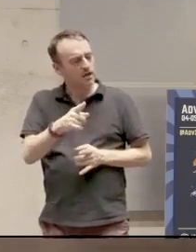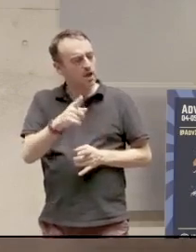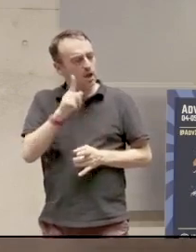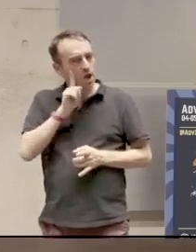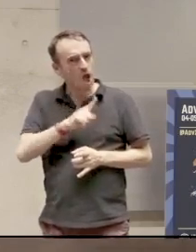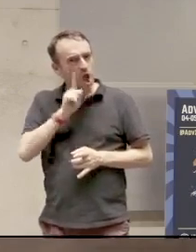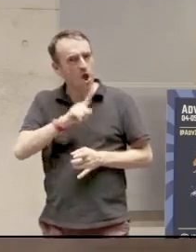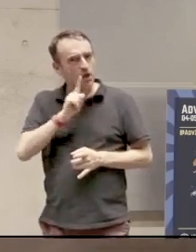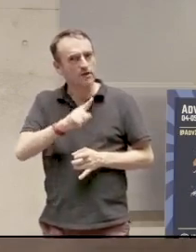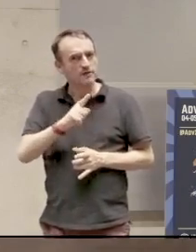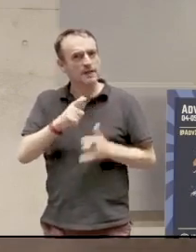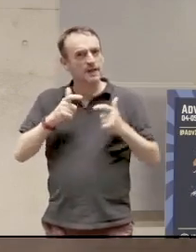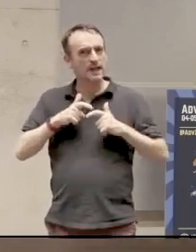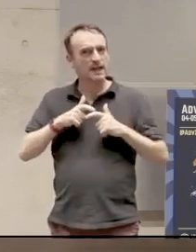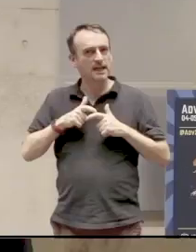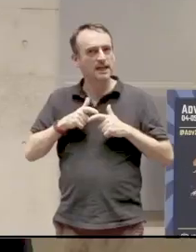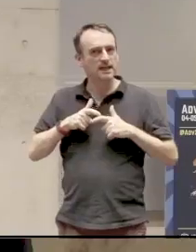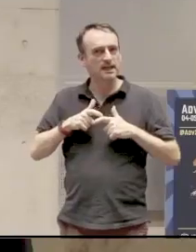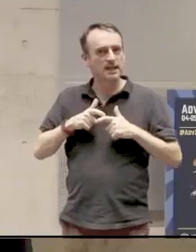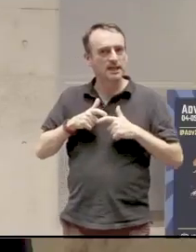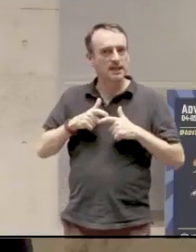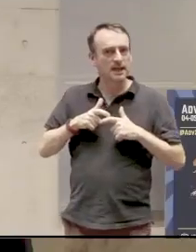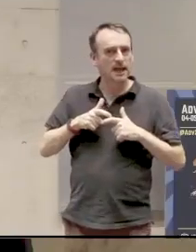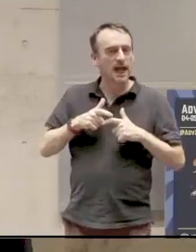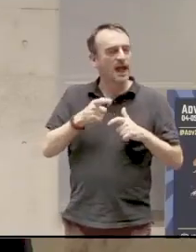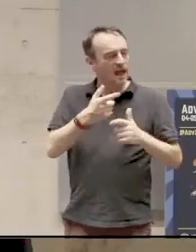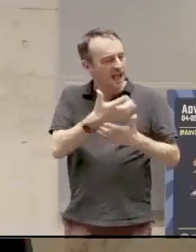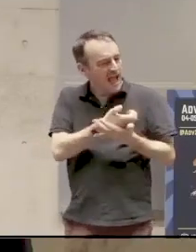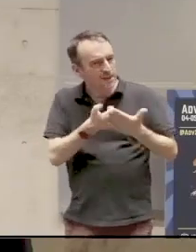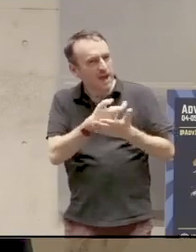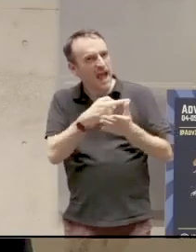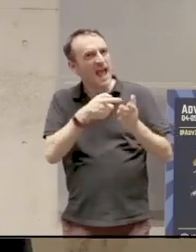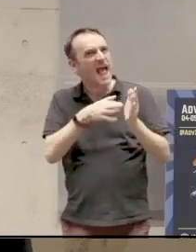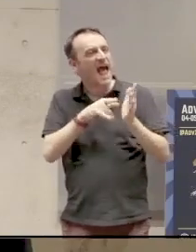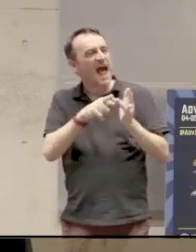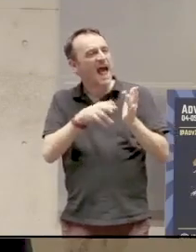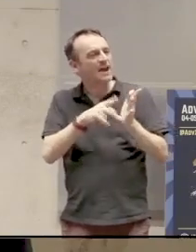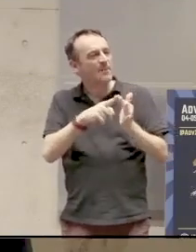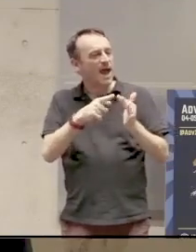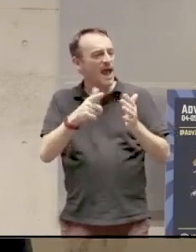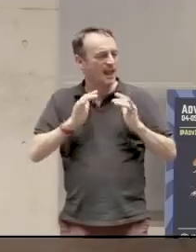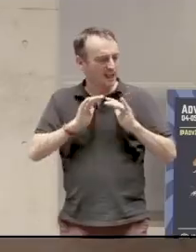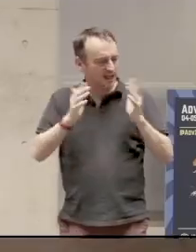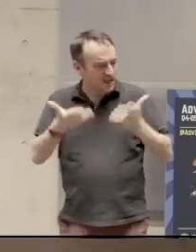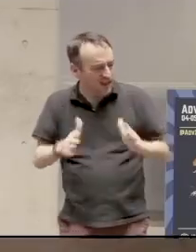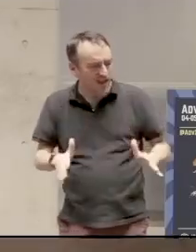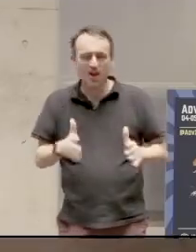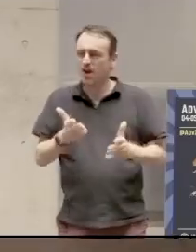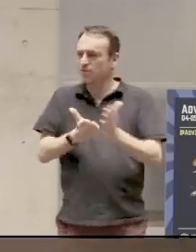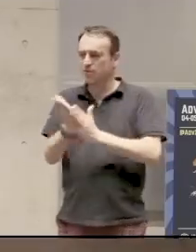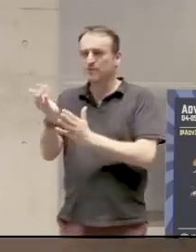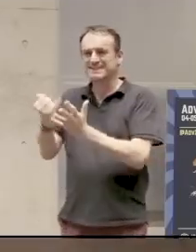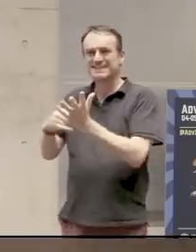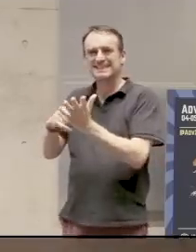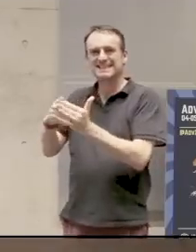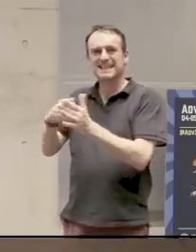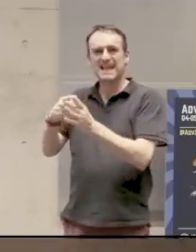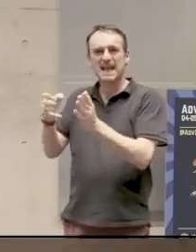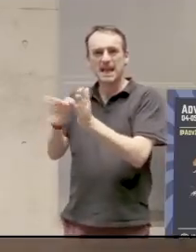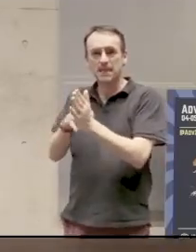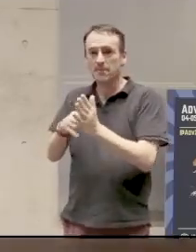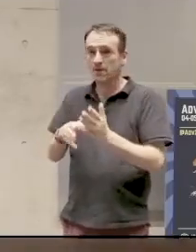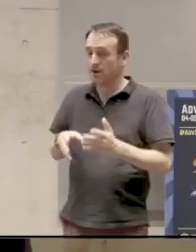We just don't know if there are enough. I mean, we could feed it dead or alive beach volleyball. That's part of the data set.